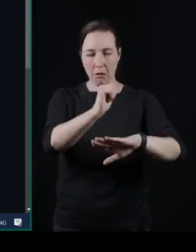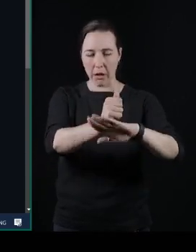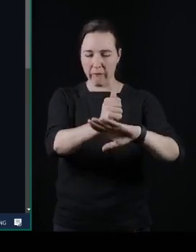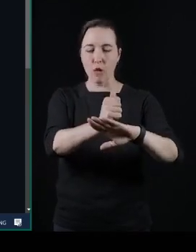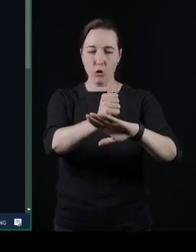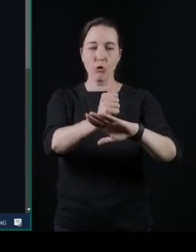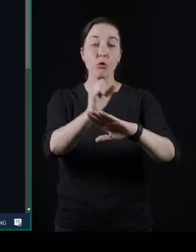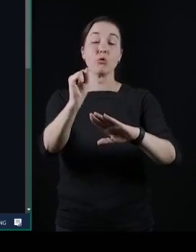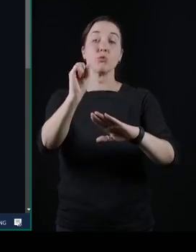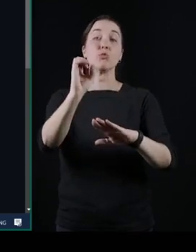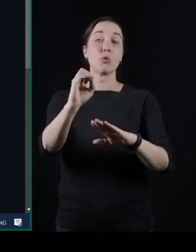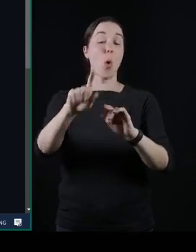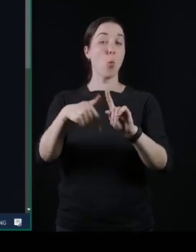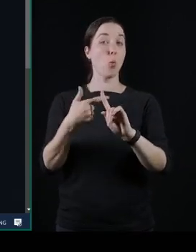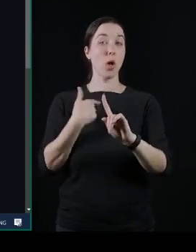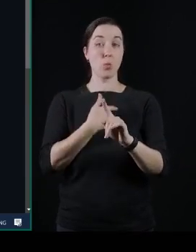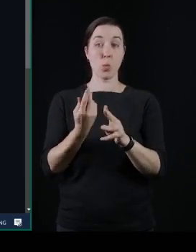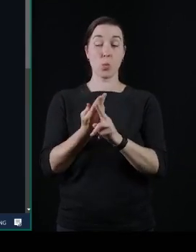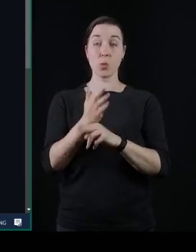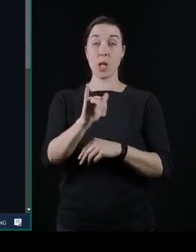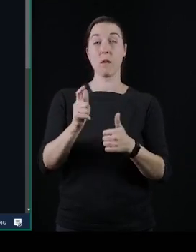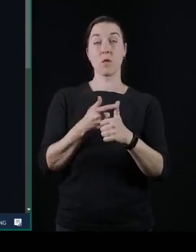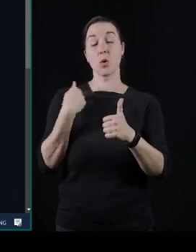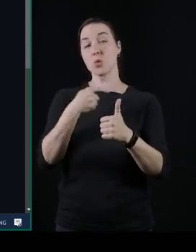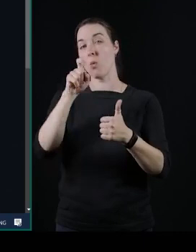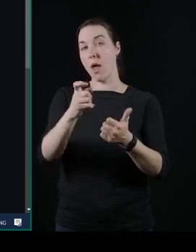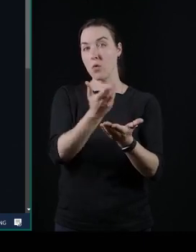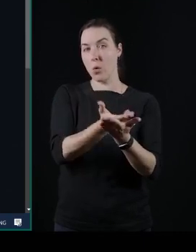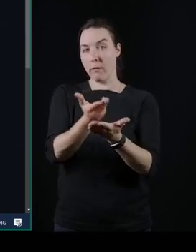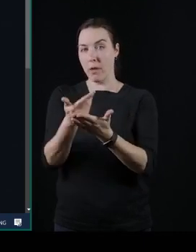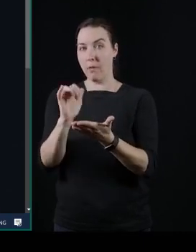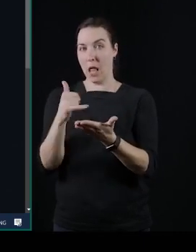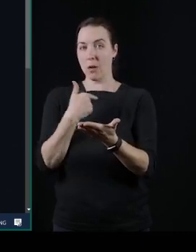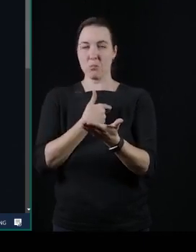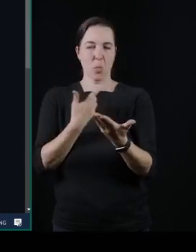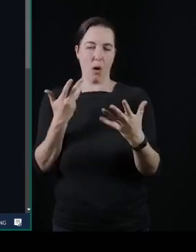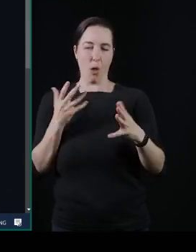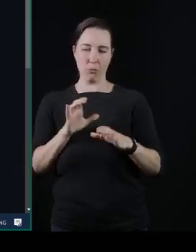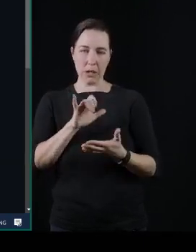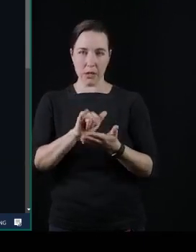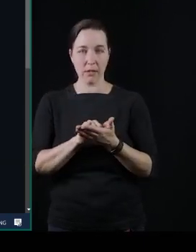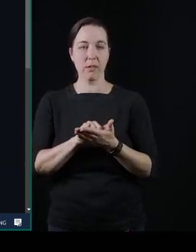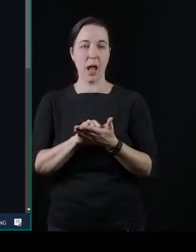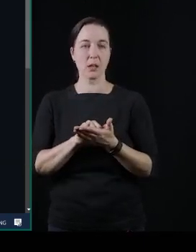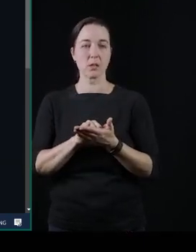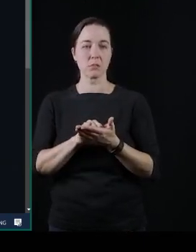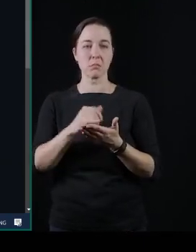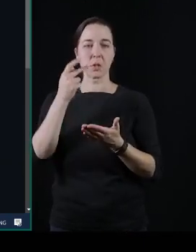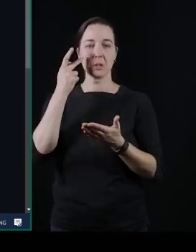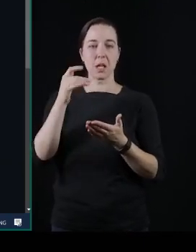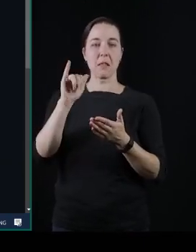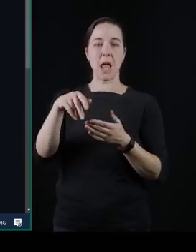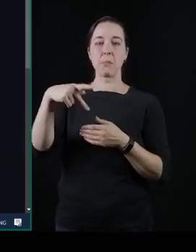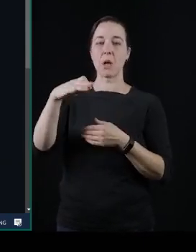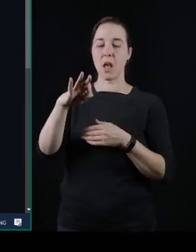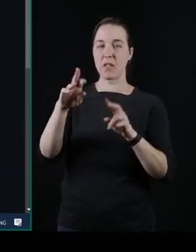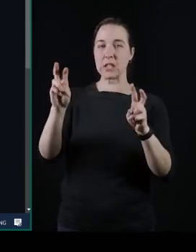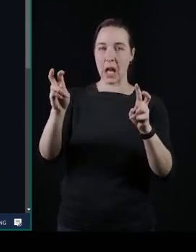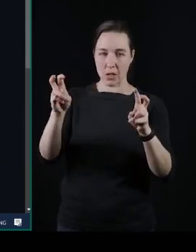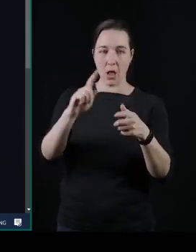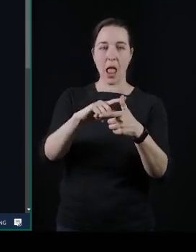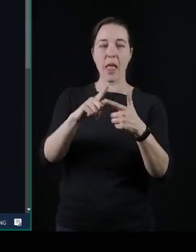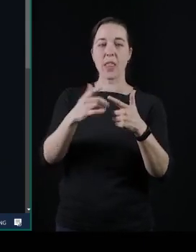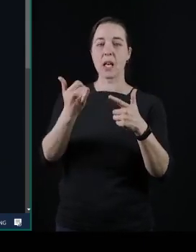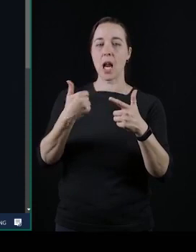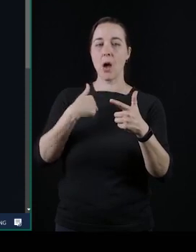configure. So when we use them, first we need to authenticate. We have already done that, calling a setpf title. And